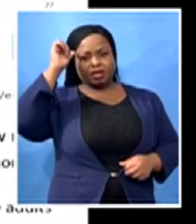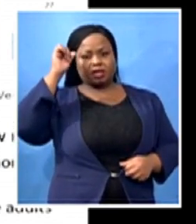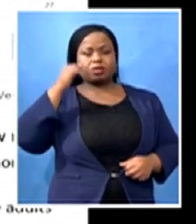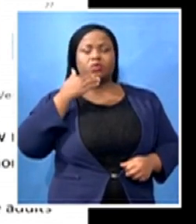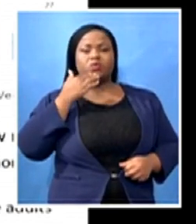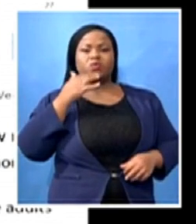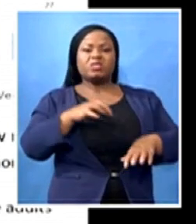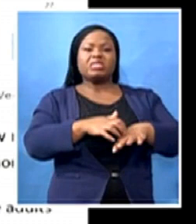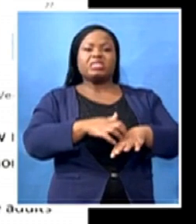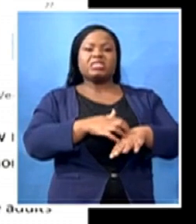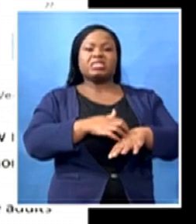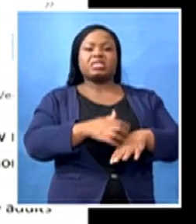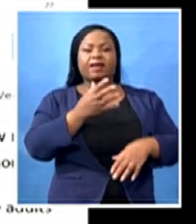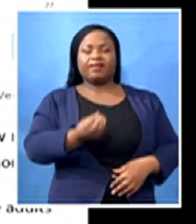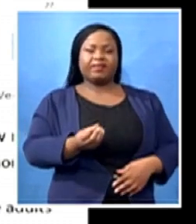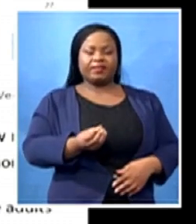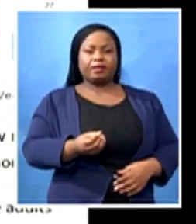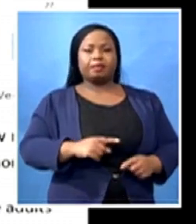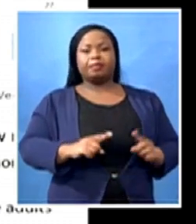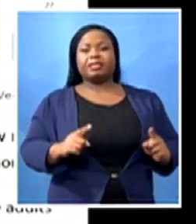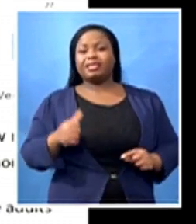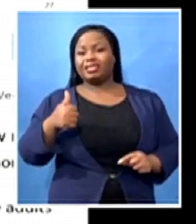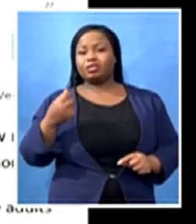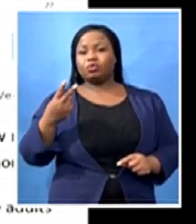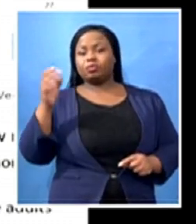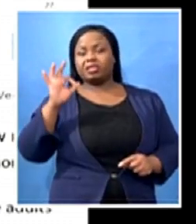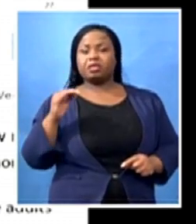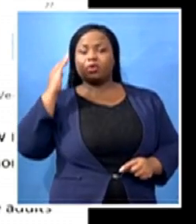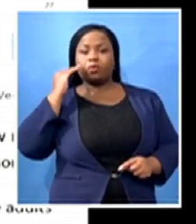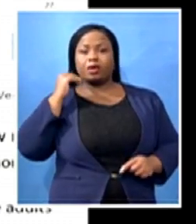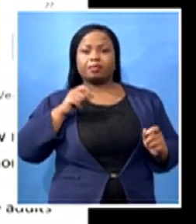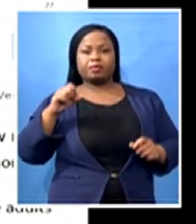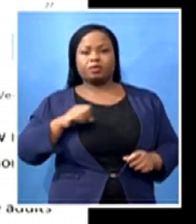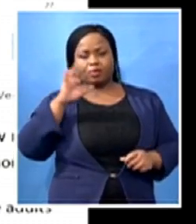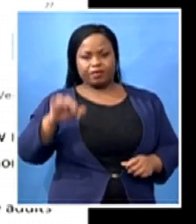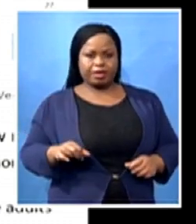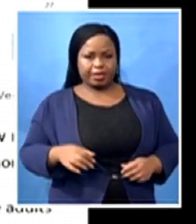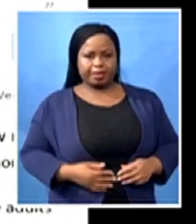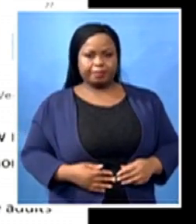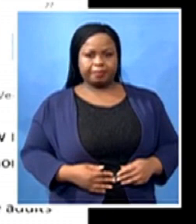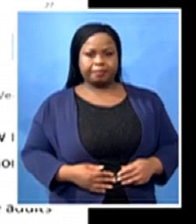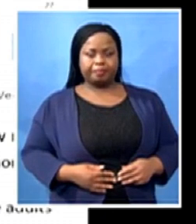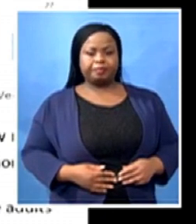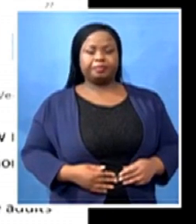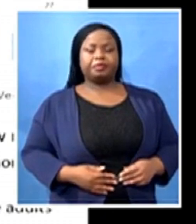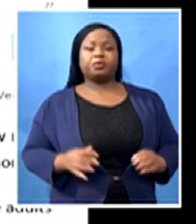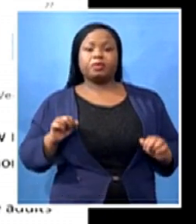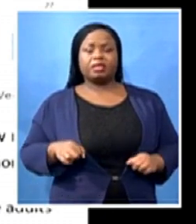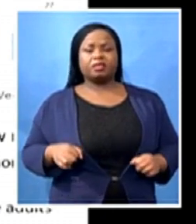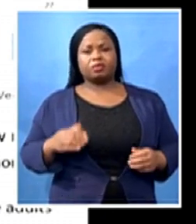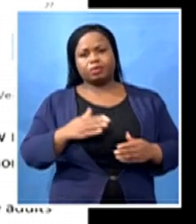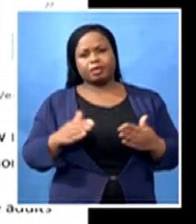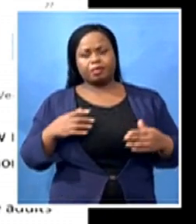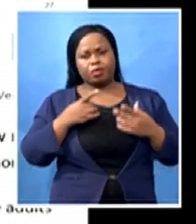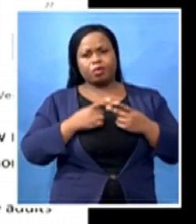whopping 62% of white South Africans. So there are sort of paradoxes within this data, race